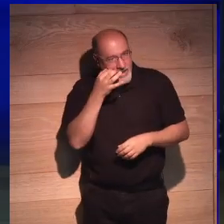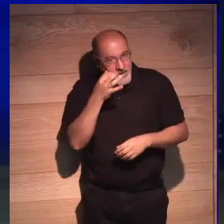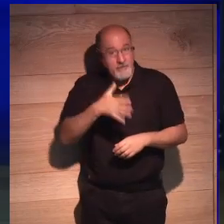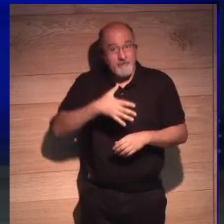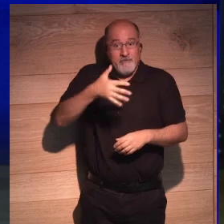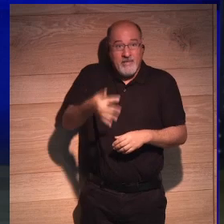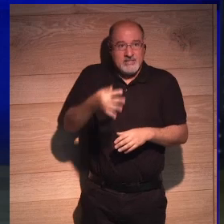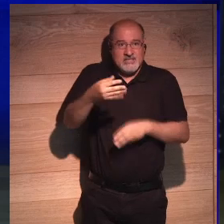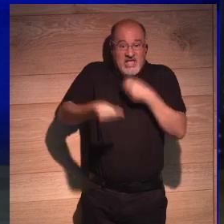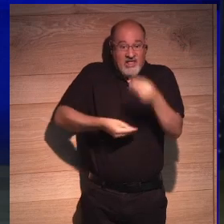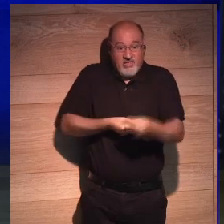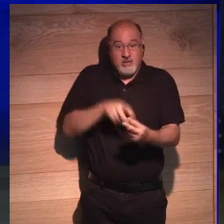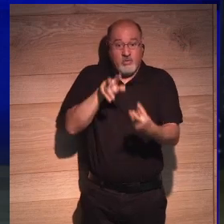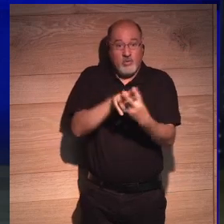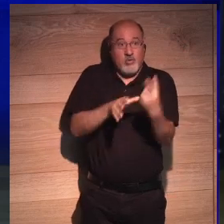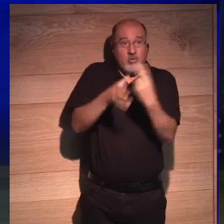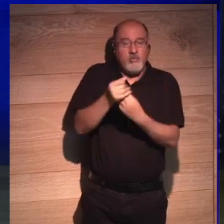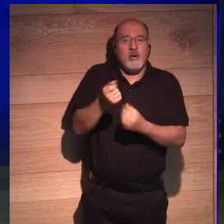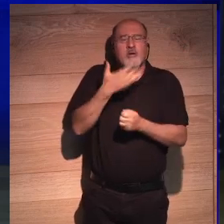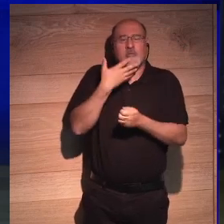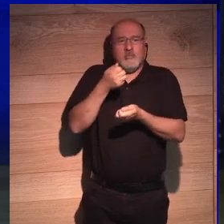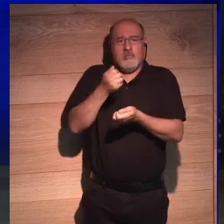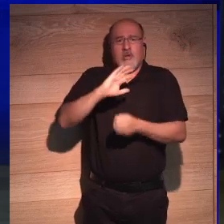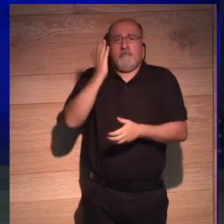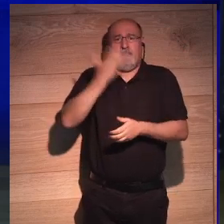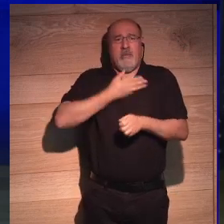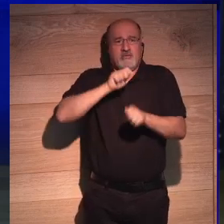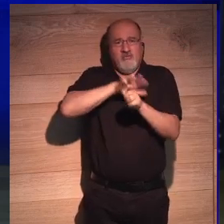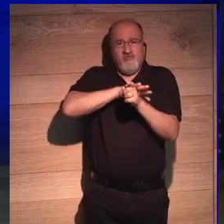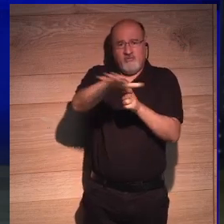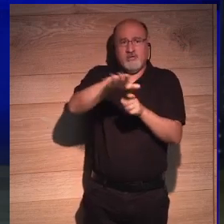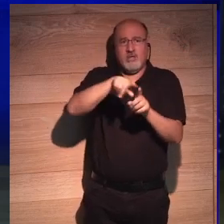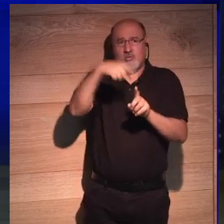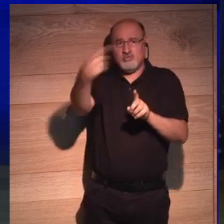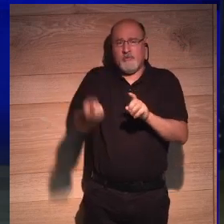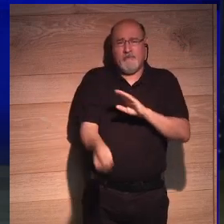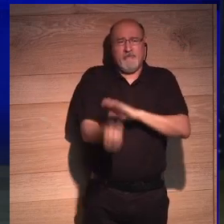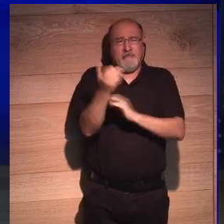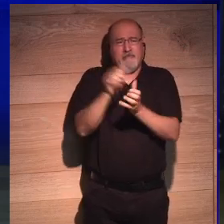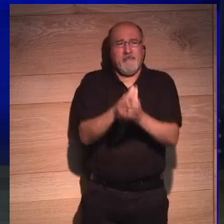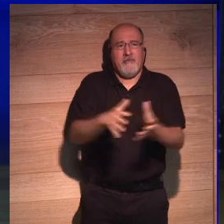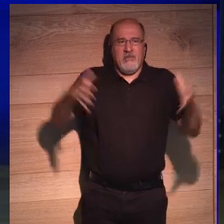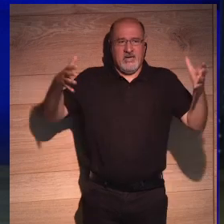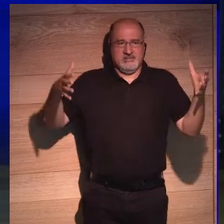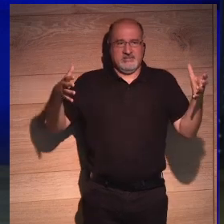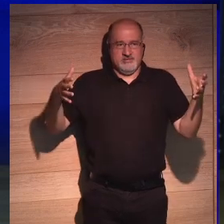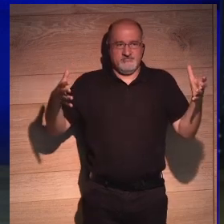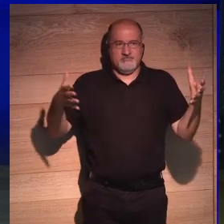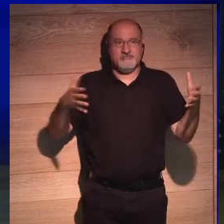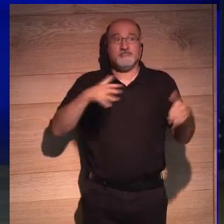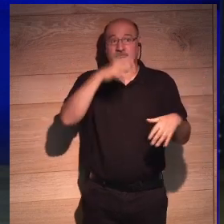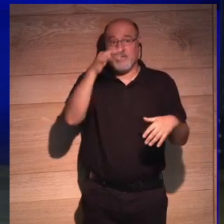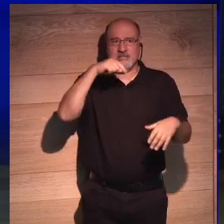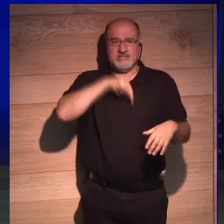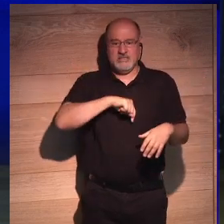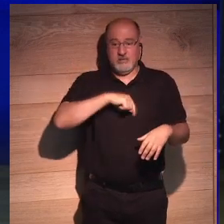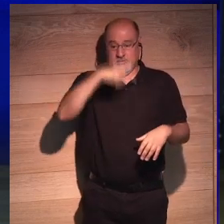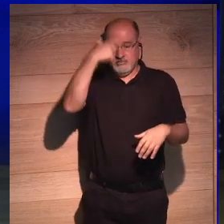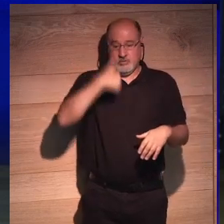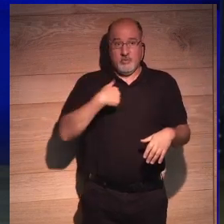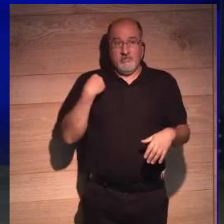more of an impact, not just on how you remember it, but actually how you feel about yourself afterwards. I mean, what are we if not